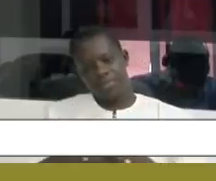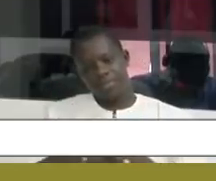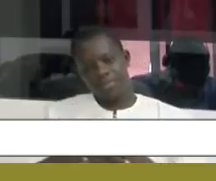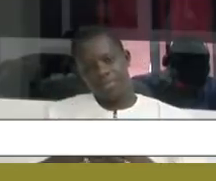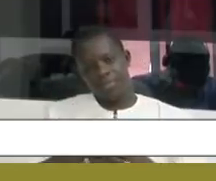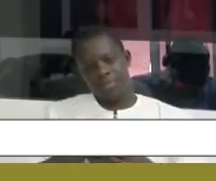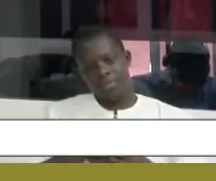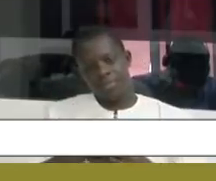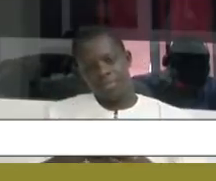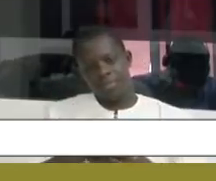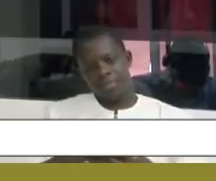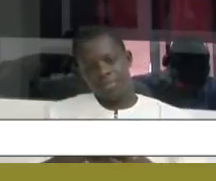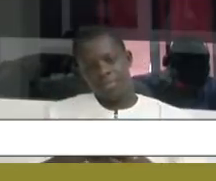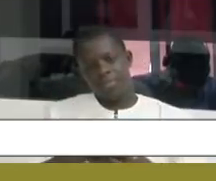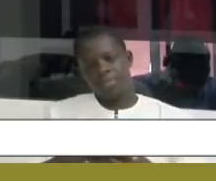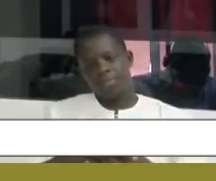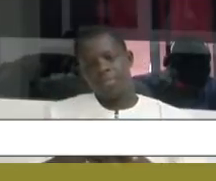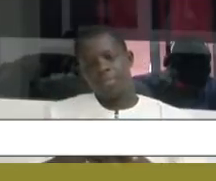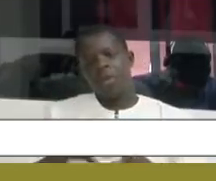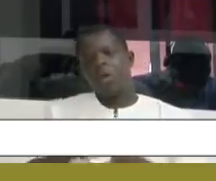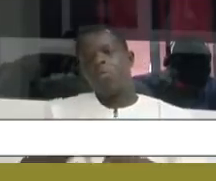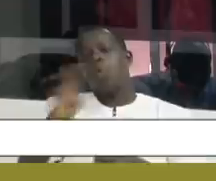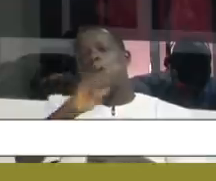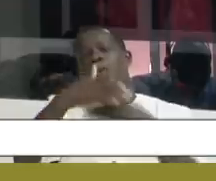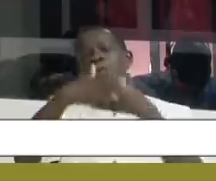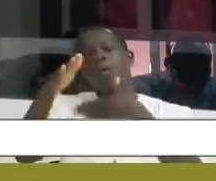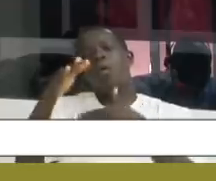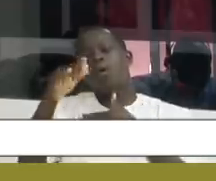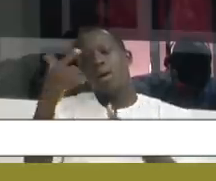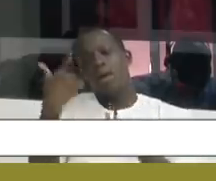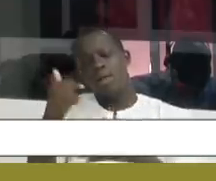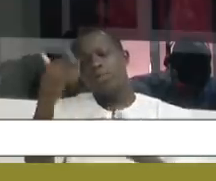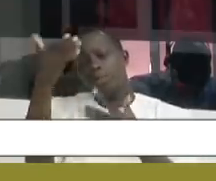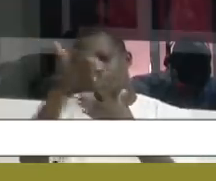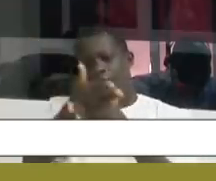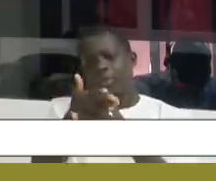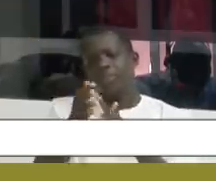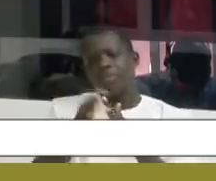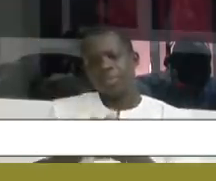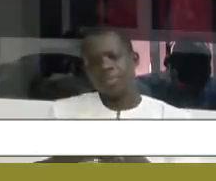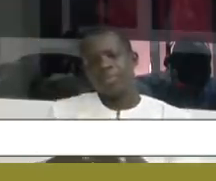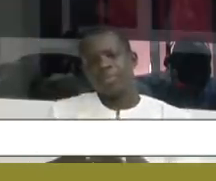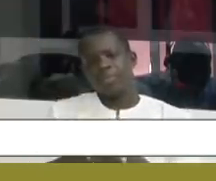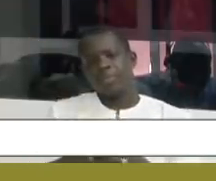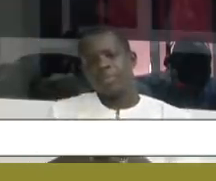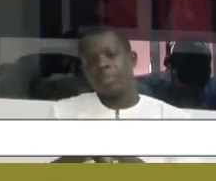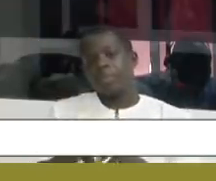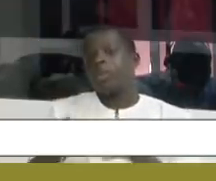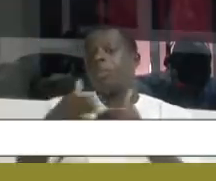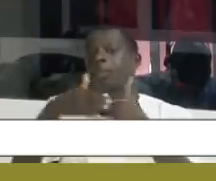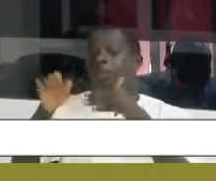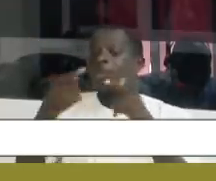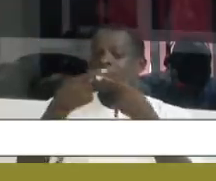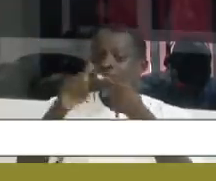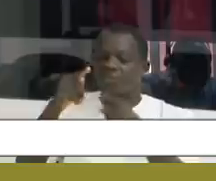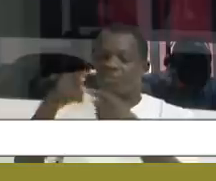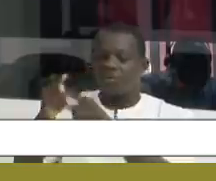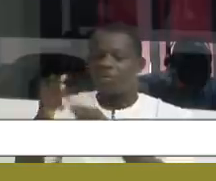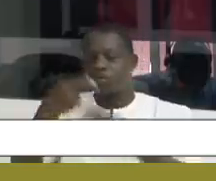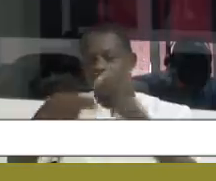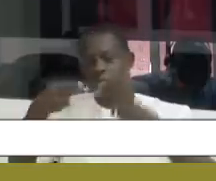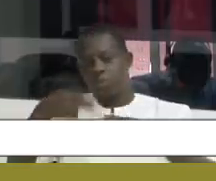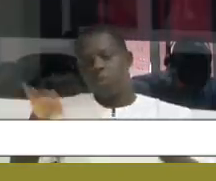What is more likely to believe? Sir, vis-a-vis the time that has passed and the so many different stories that have come out